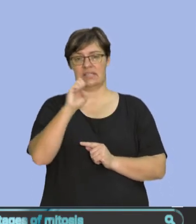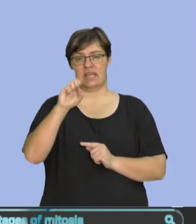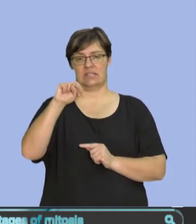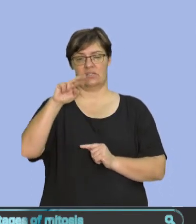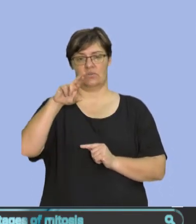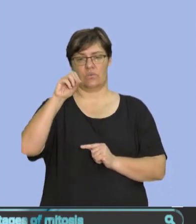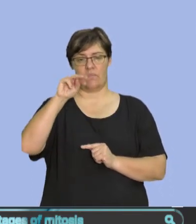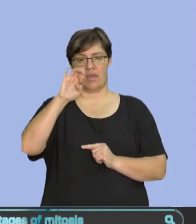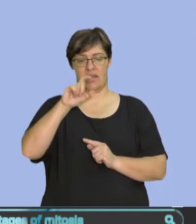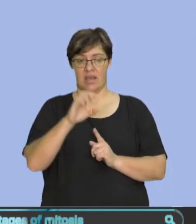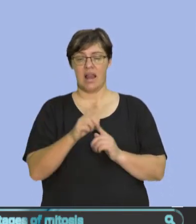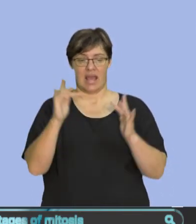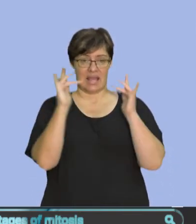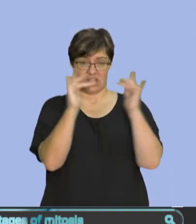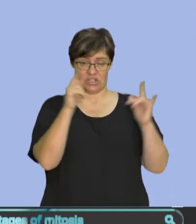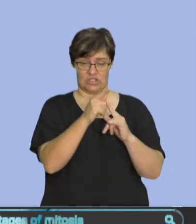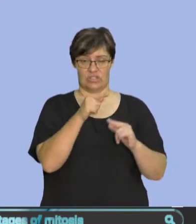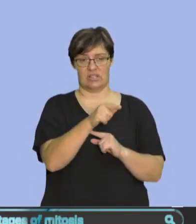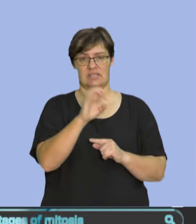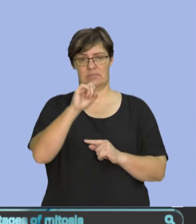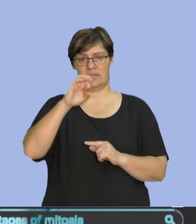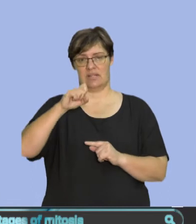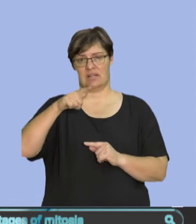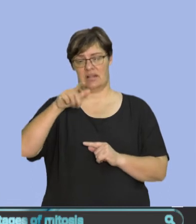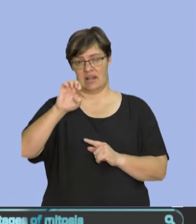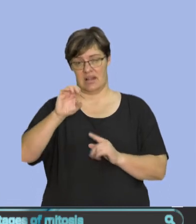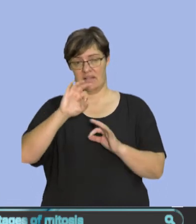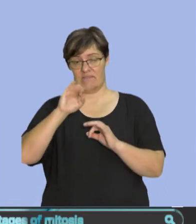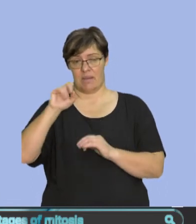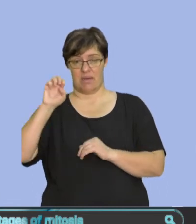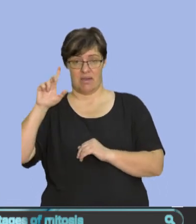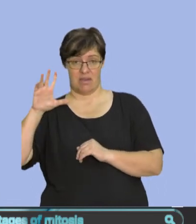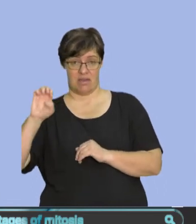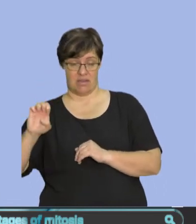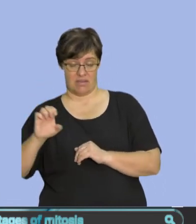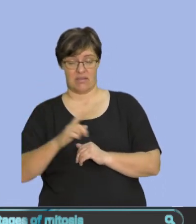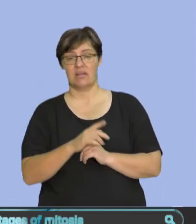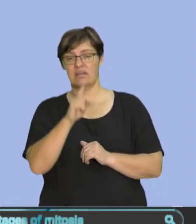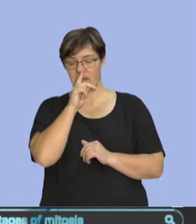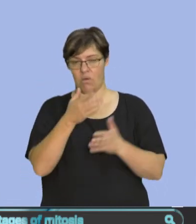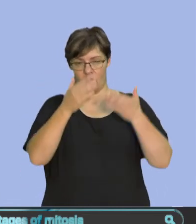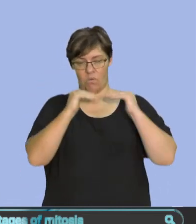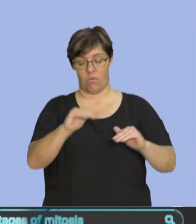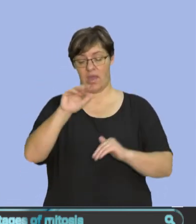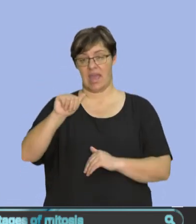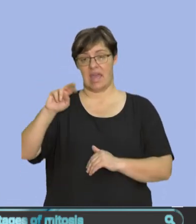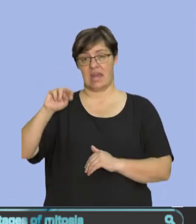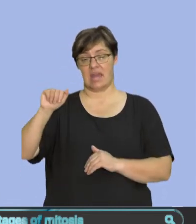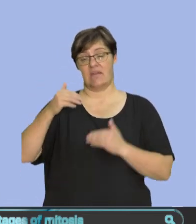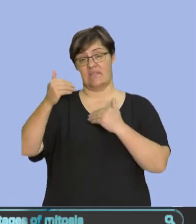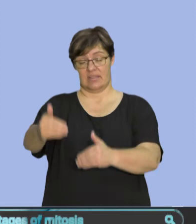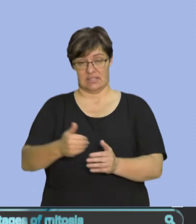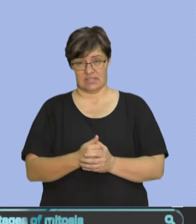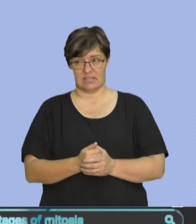being attached to the spindle fibers. If we move from metaphase, we get on to the next phase, showing you anaphase. And anaphase